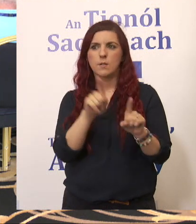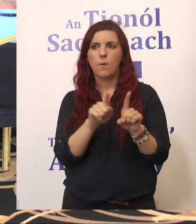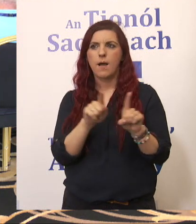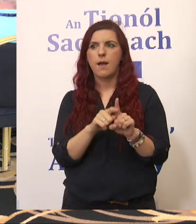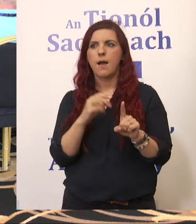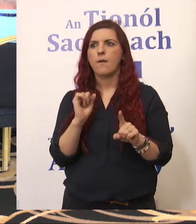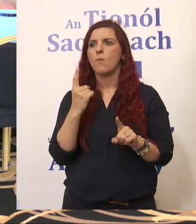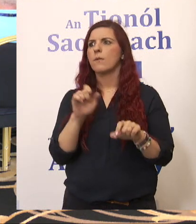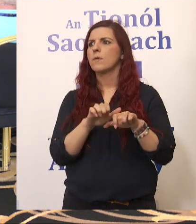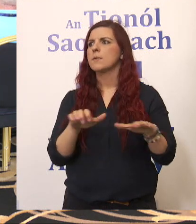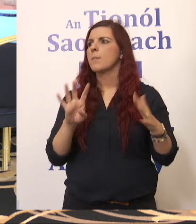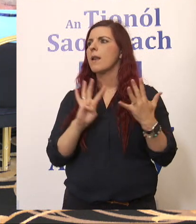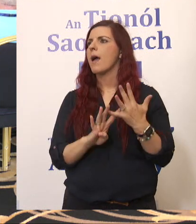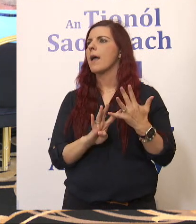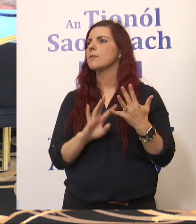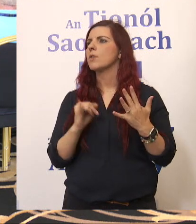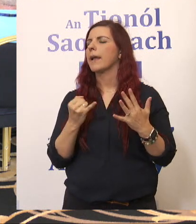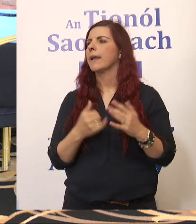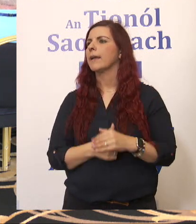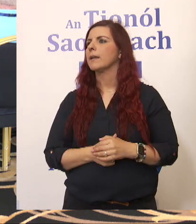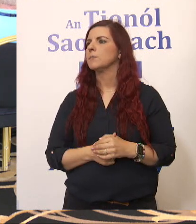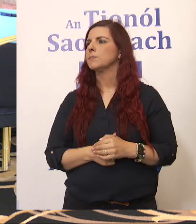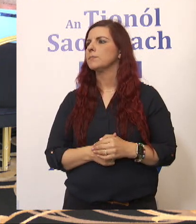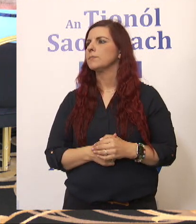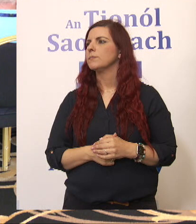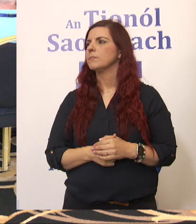from table 9 and Jackie.